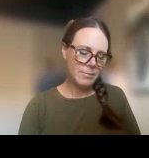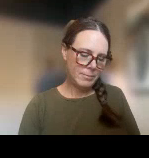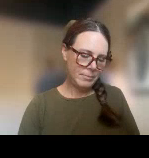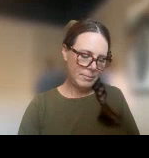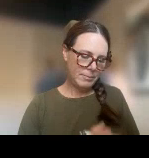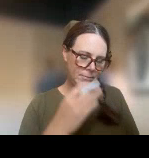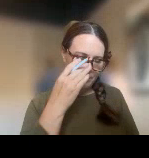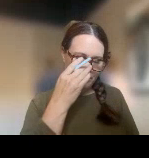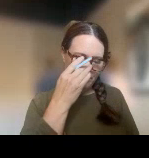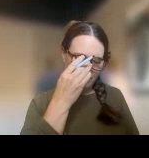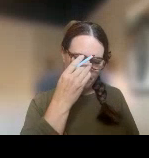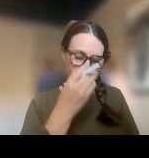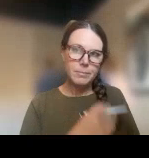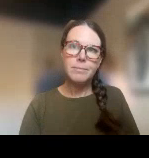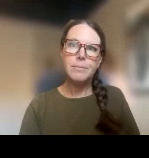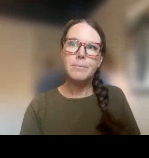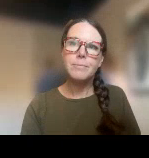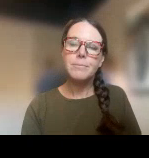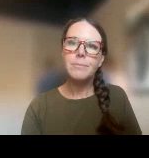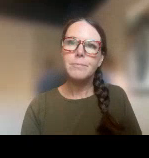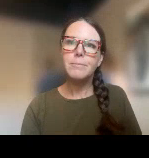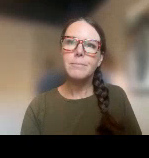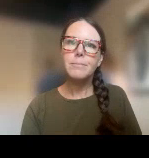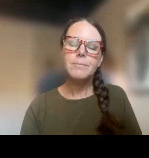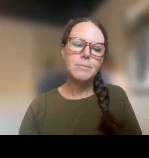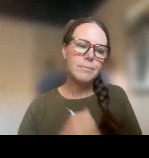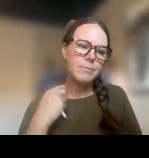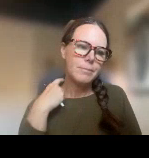share with us which of the